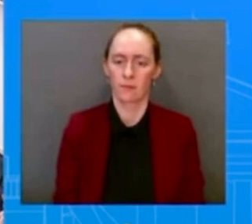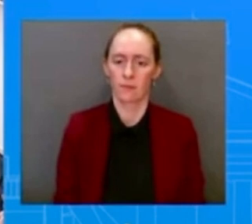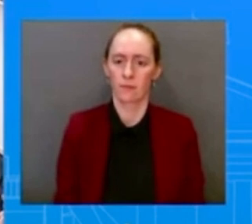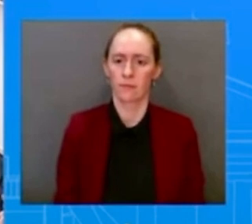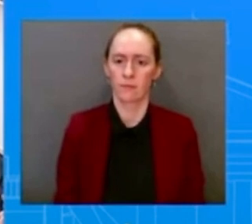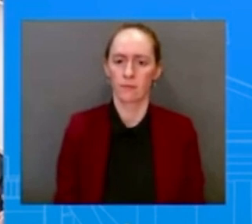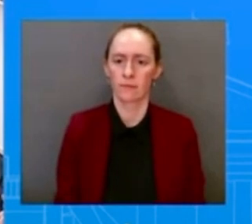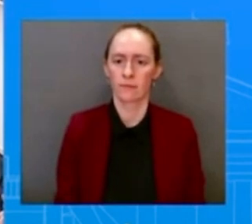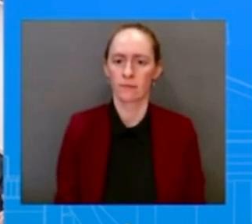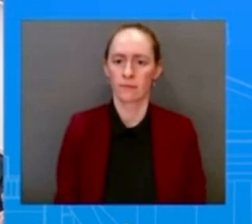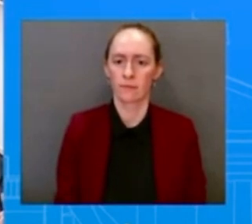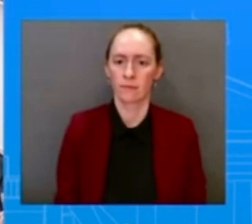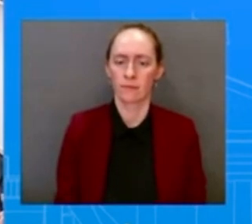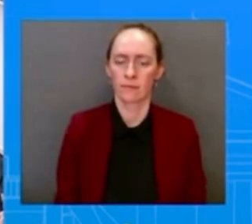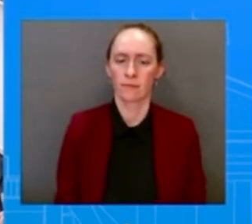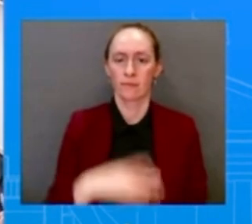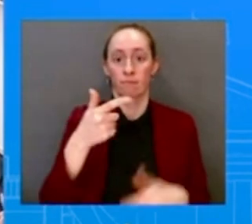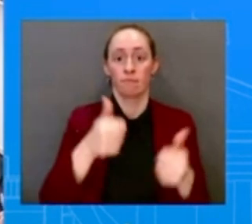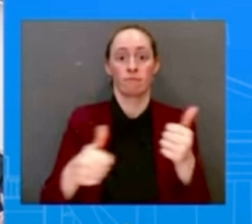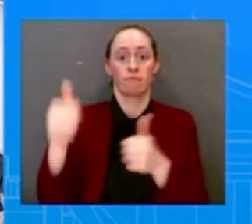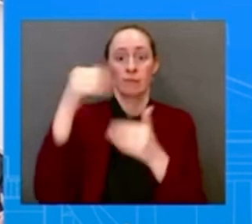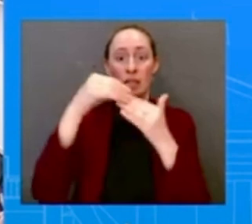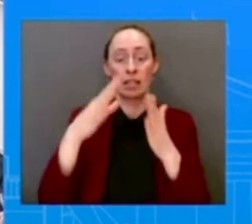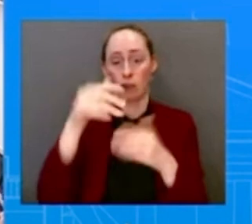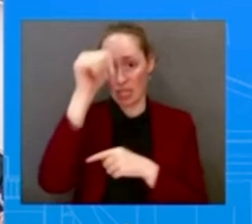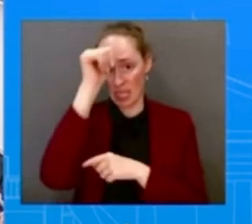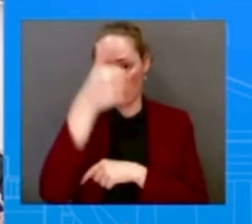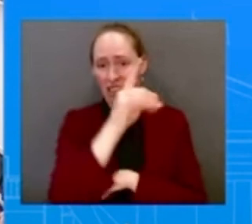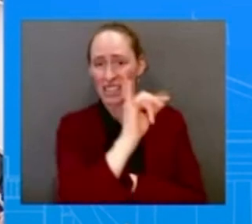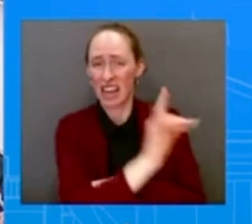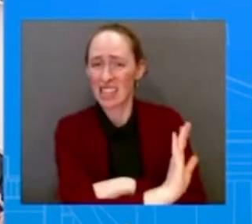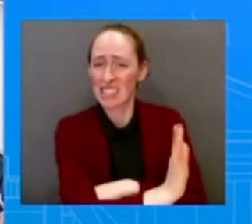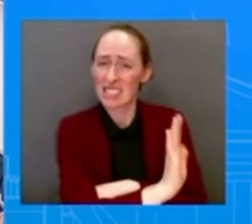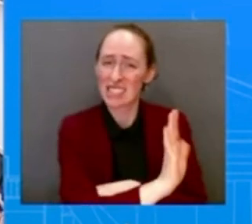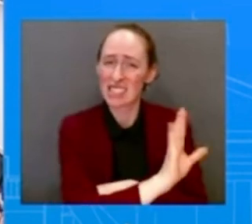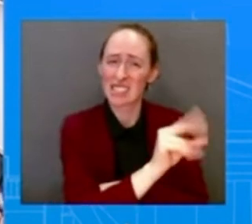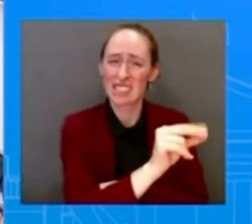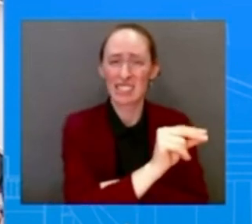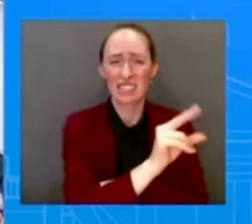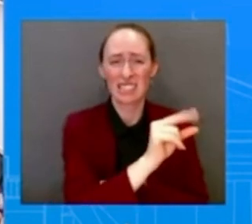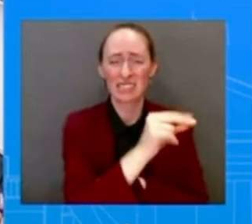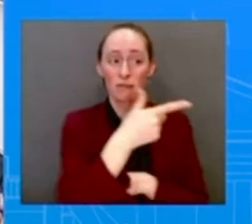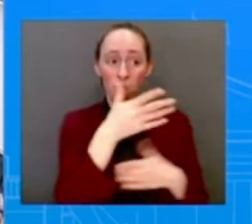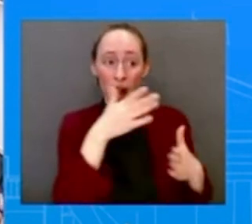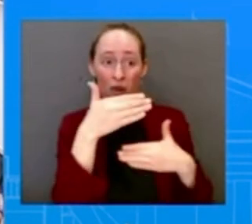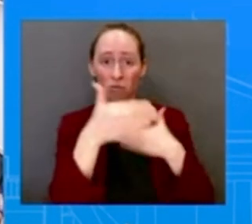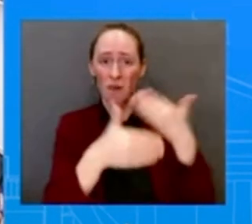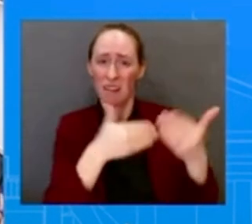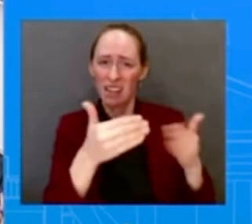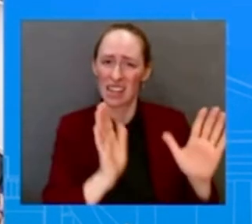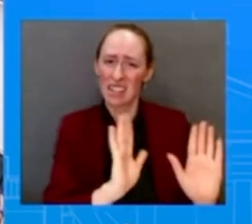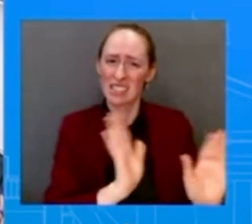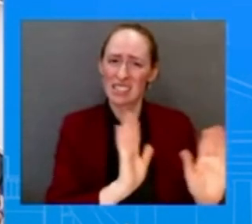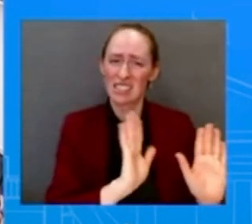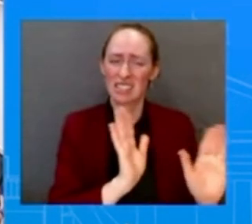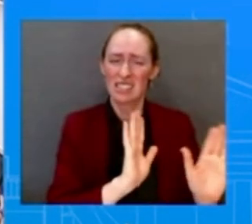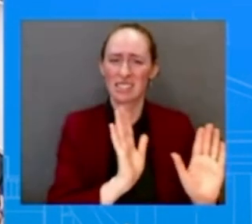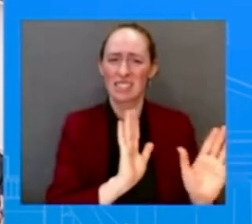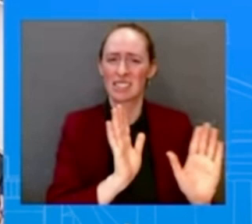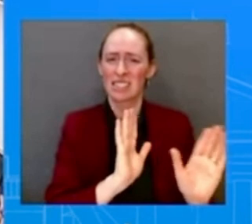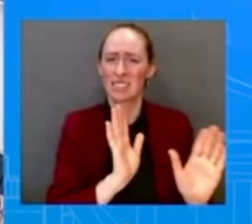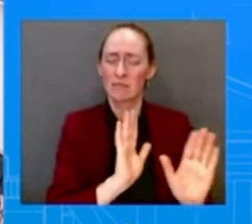go like this, and you think there is still time for Prime Minister Modi to stop the